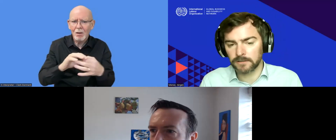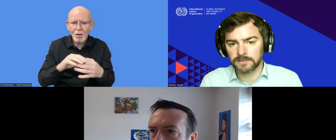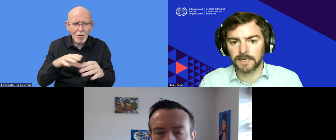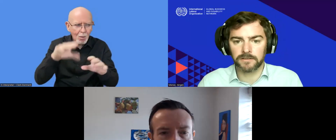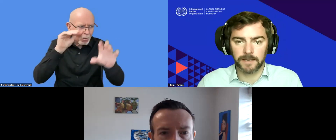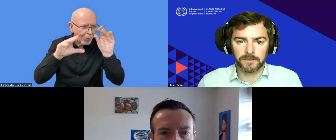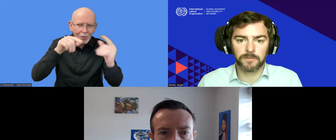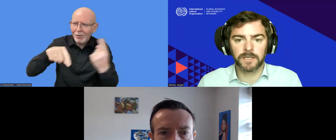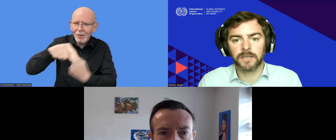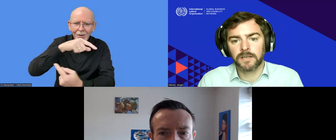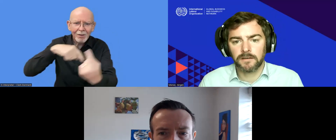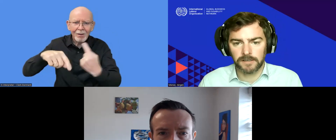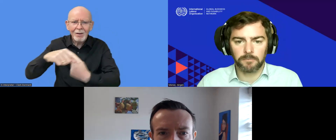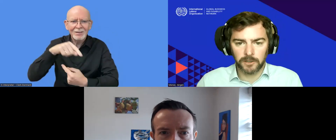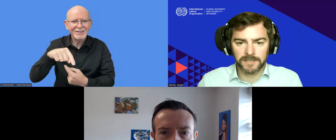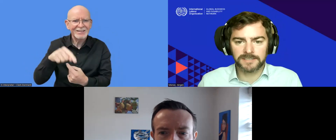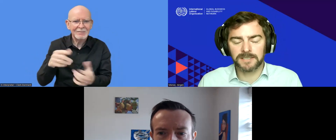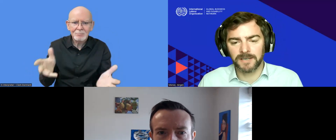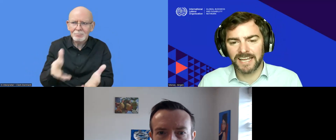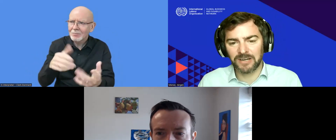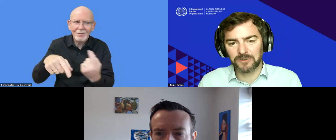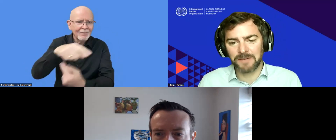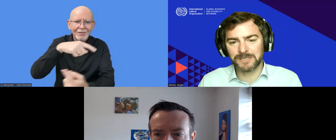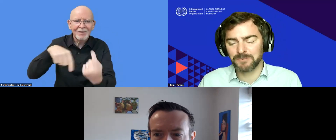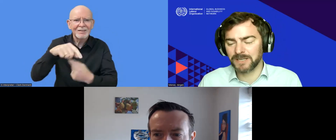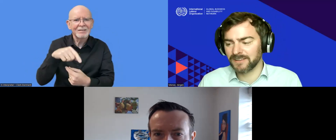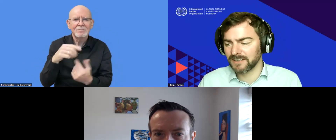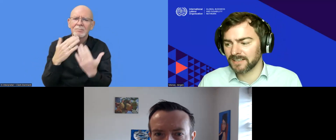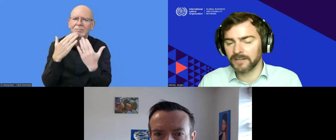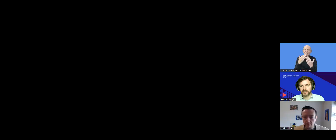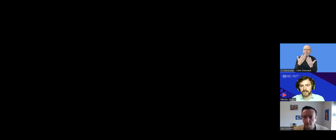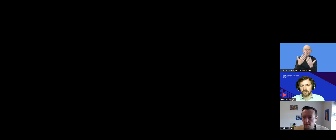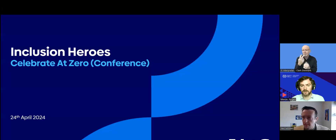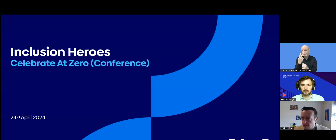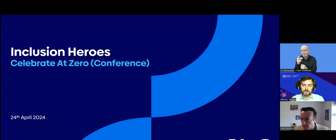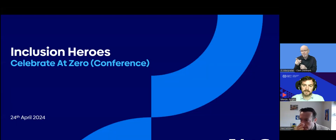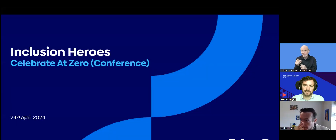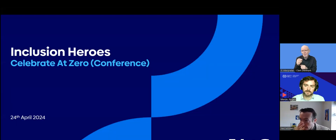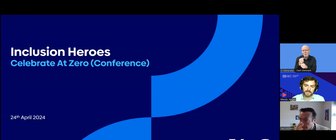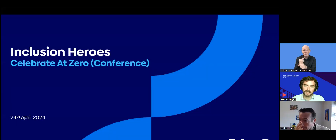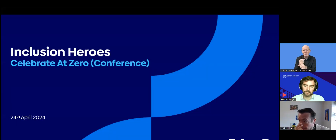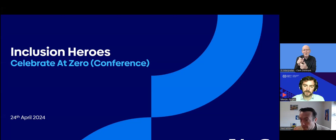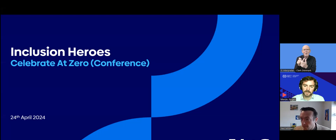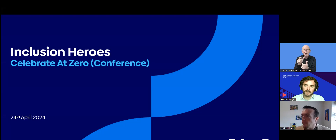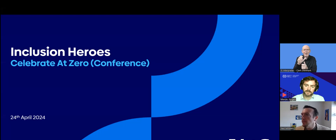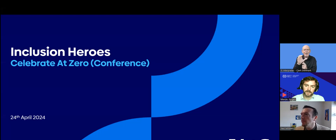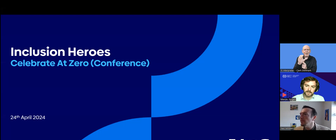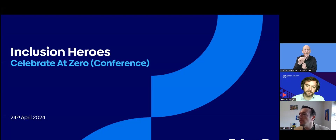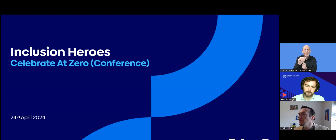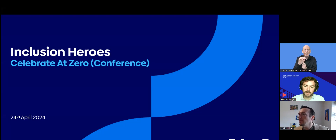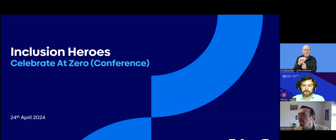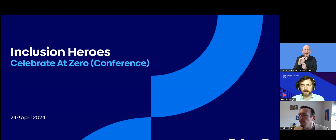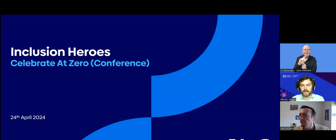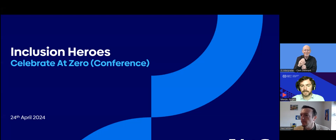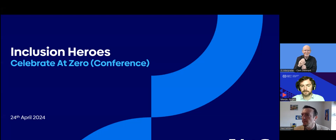at Atos, and Atos happens to be, not by coincidence, but also happens to be the current chair of the Global Business and Disability Network. So